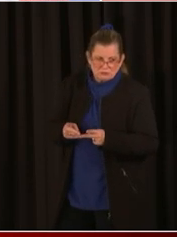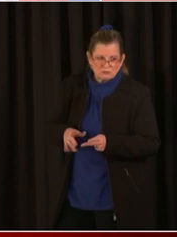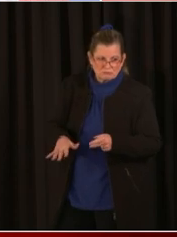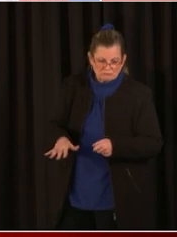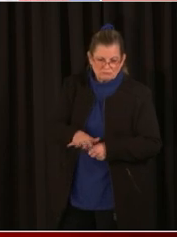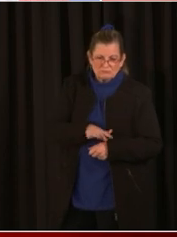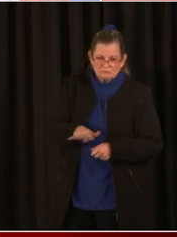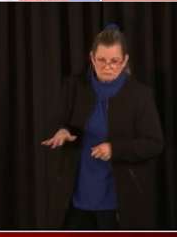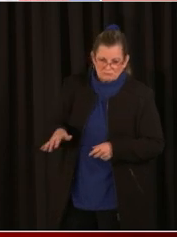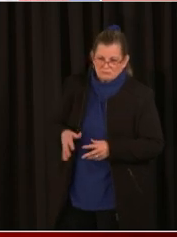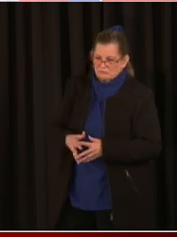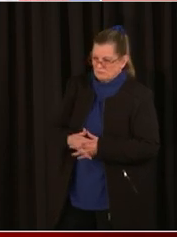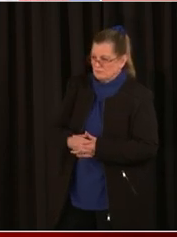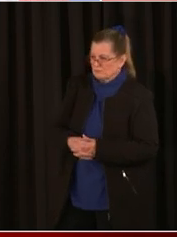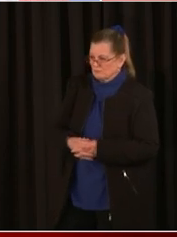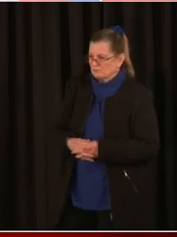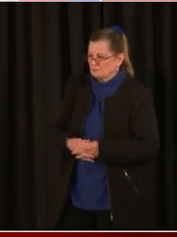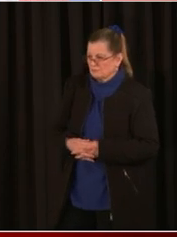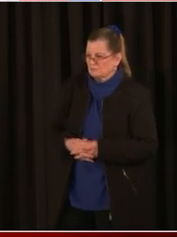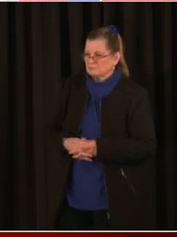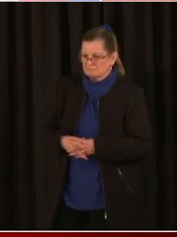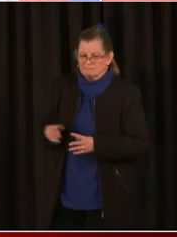lay out some of those expectations.